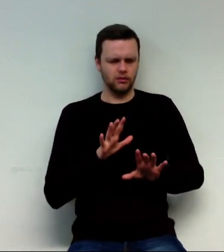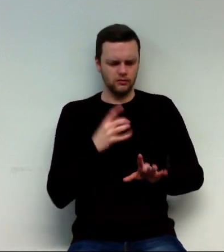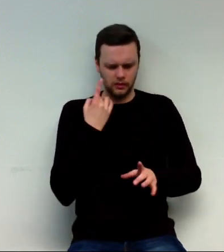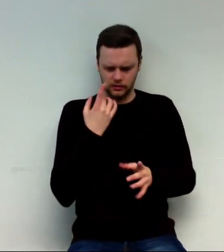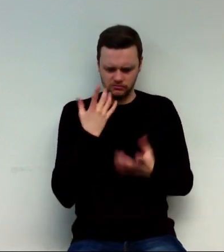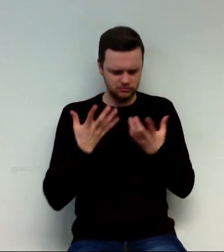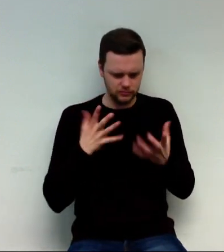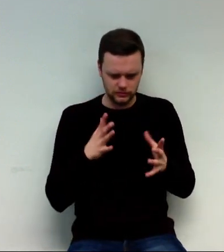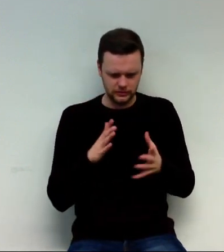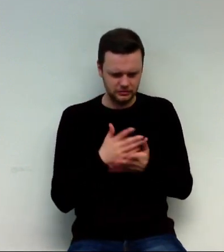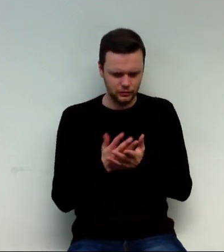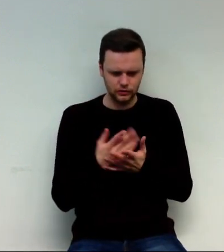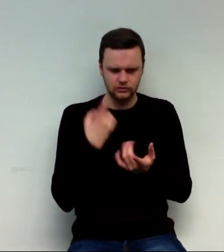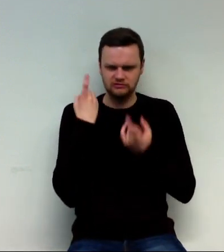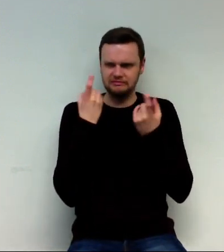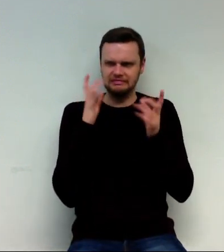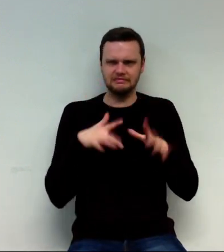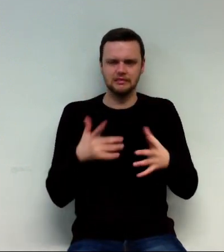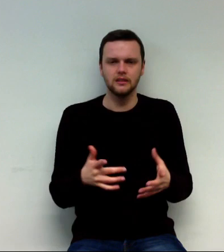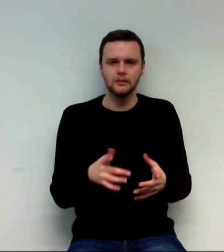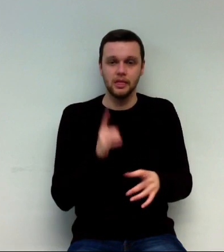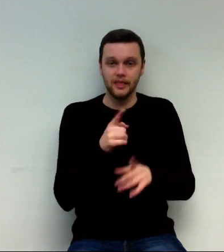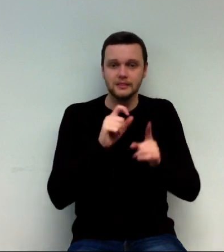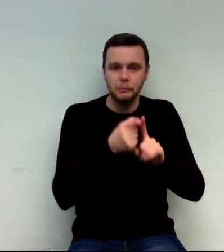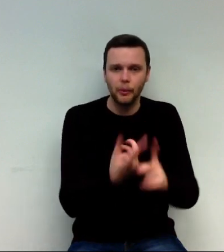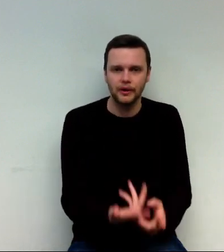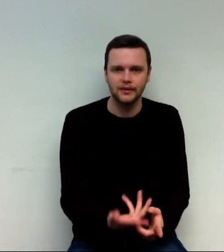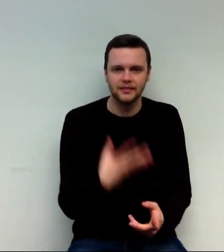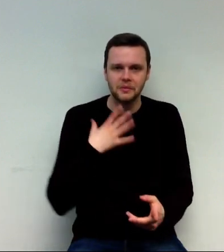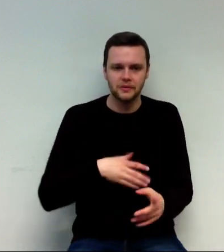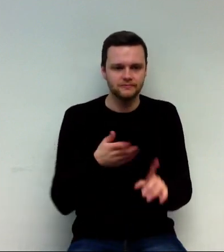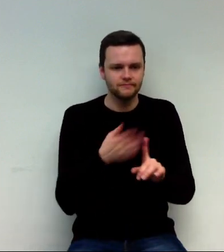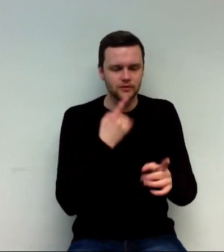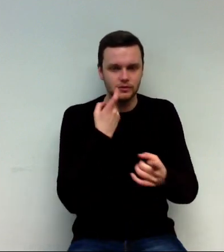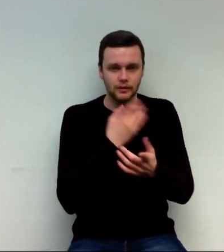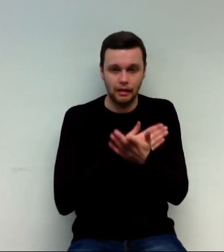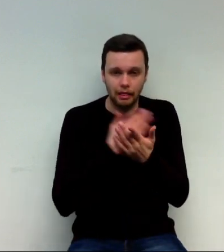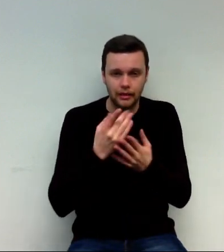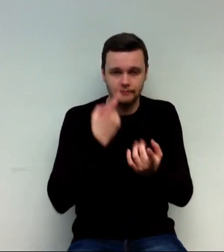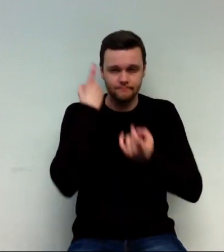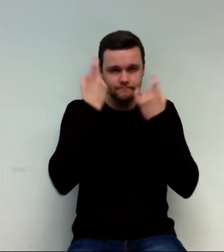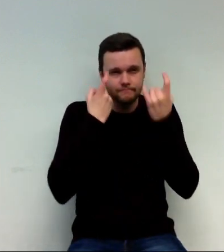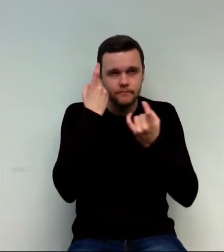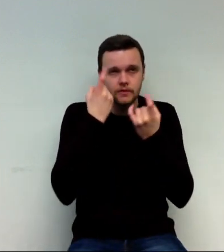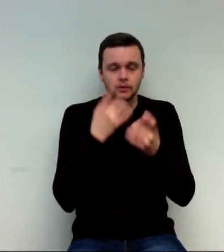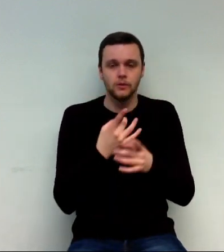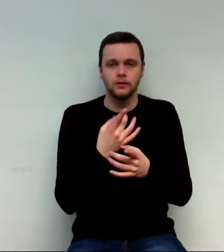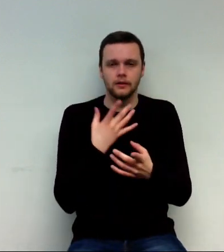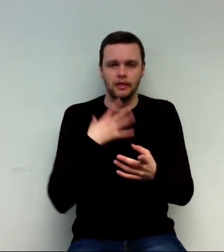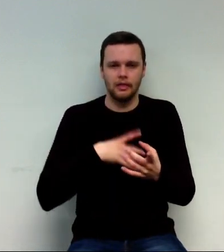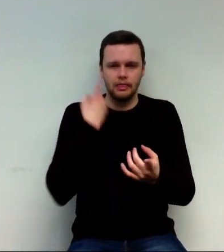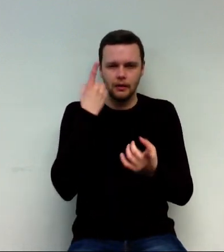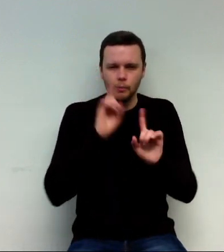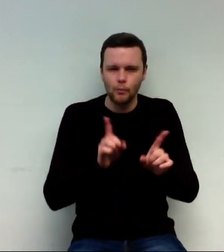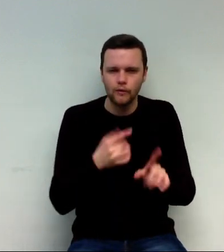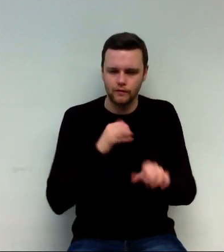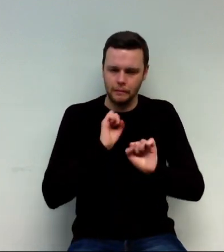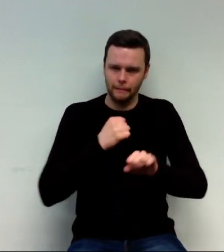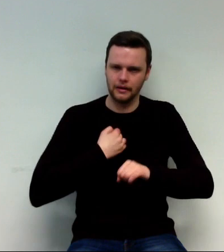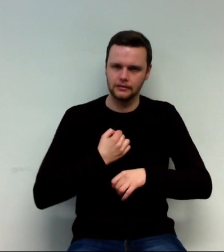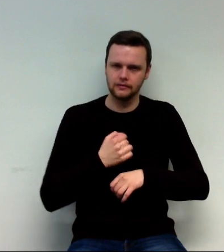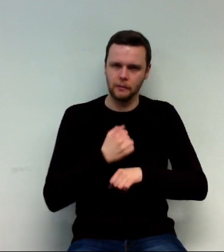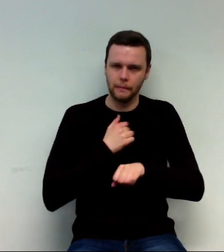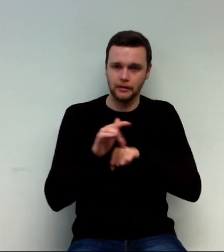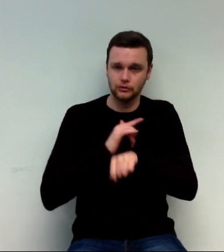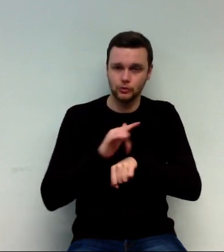you about things that maybe you aren't thinking about, but that's the point. Those questions will tell you what you're not thinking about. I quite